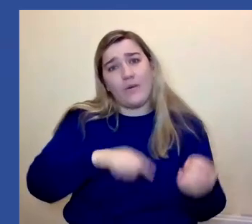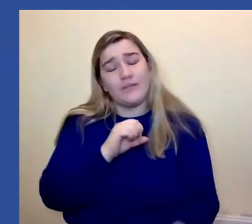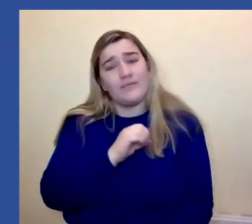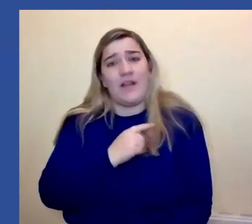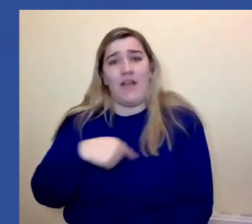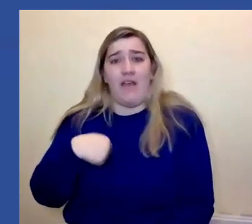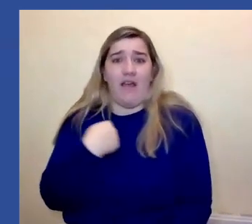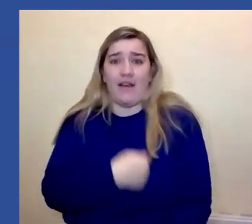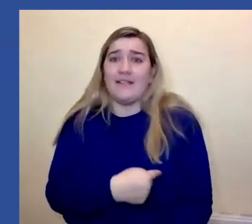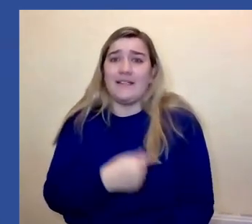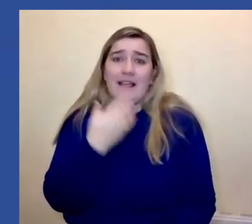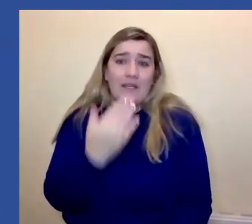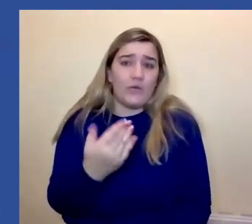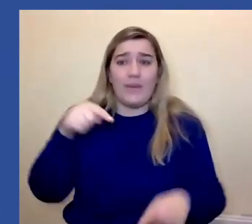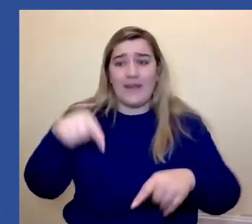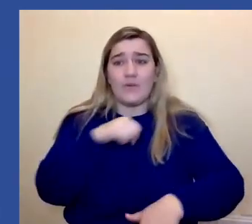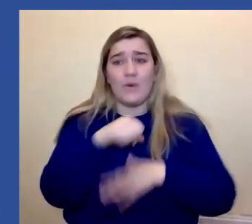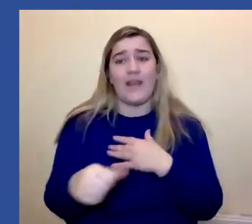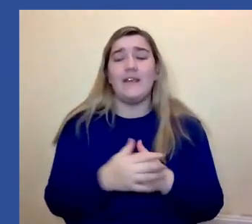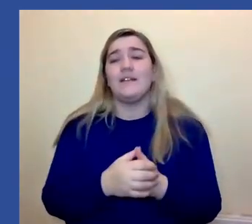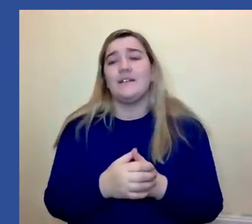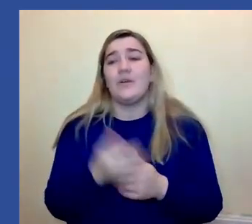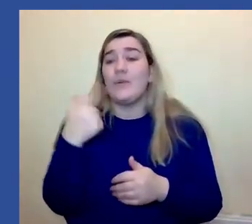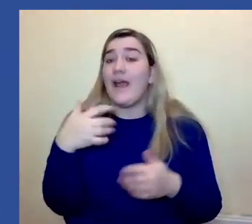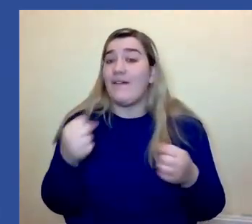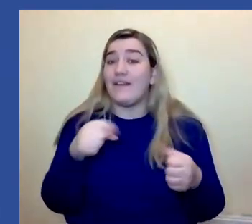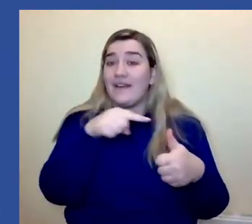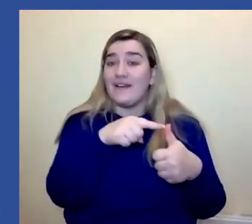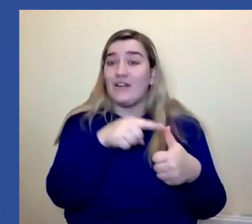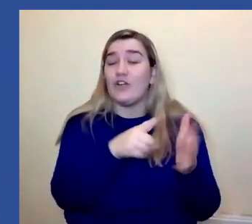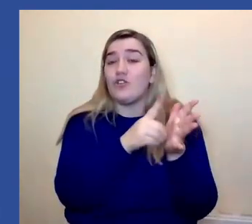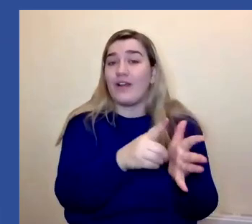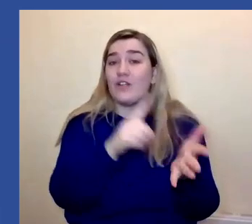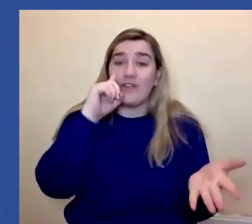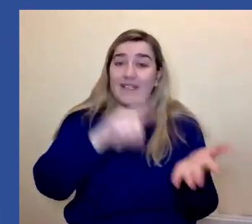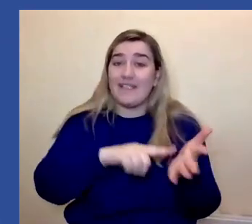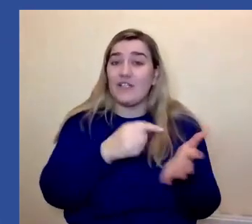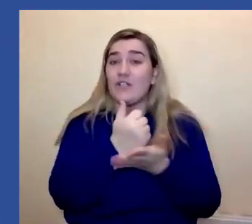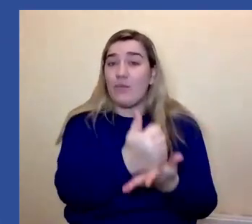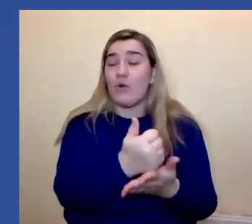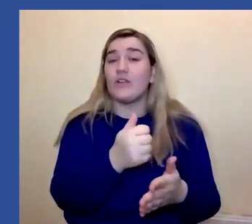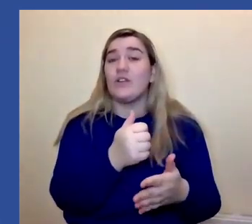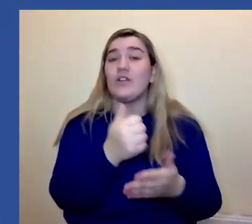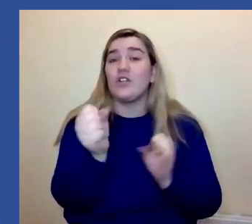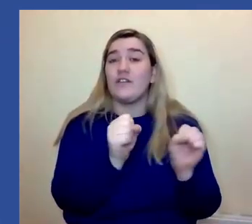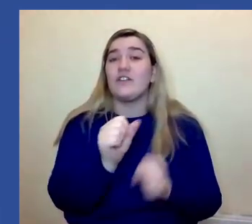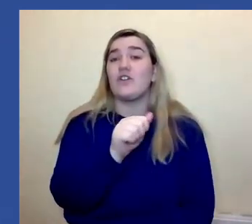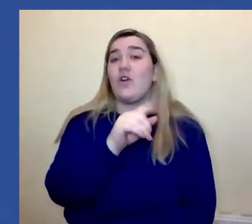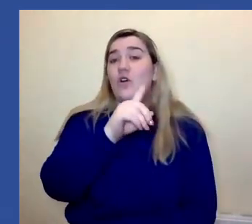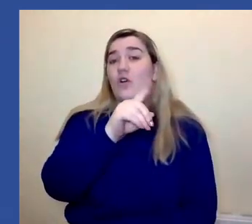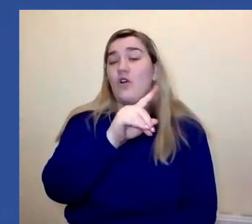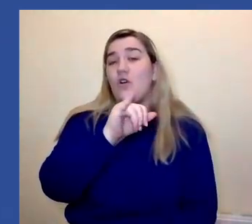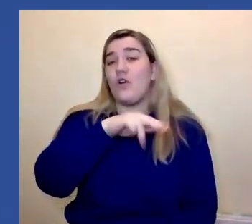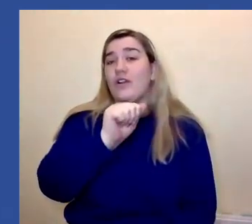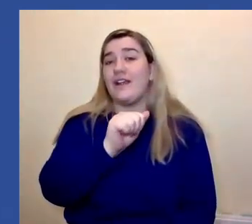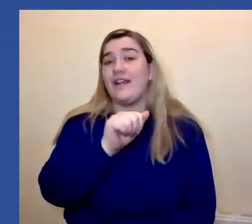for being with us today. So we have with us this morning the Director of the Decision Support Service, Anya Flynn. We have